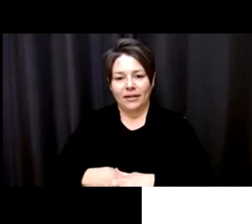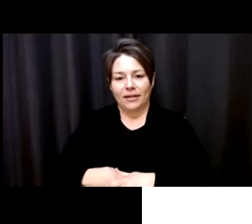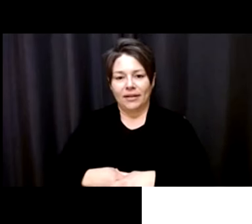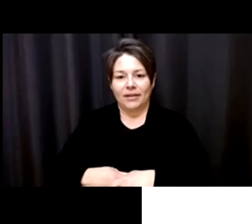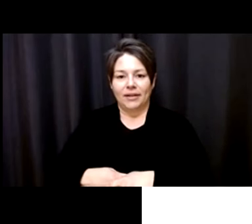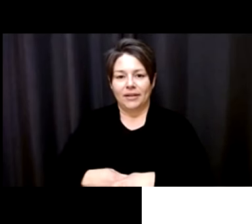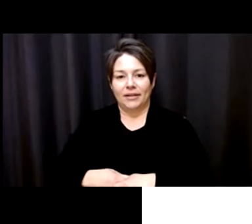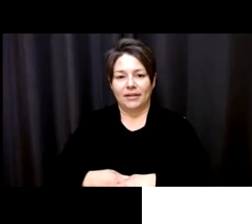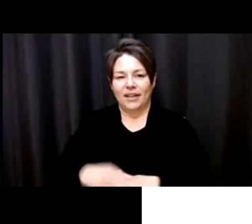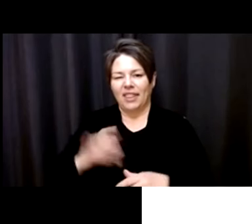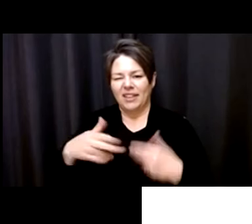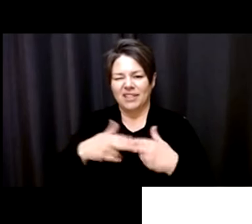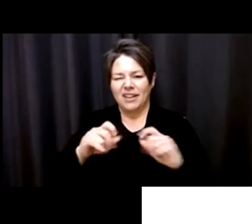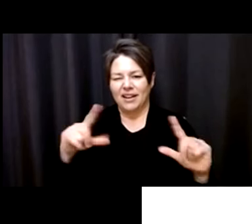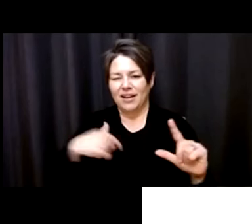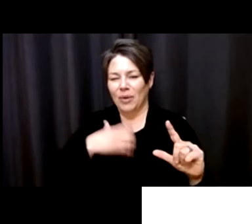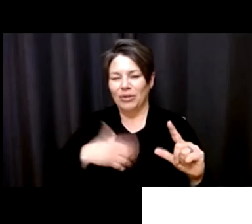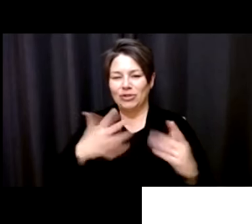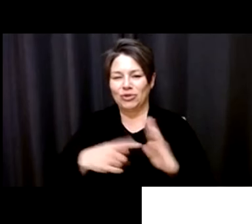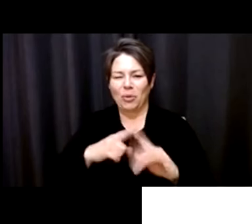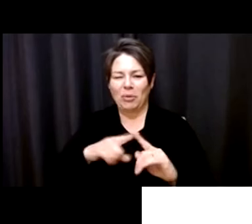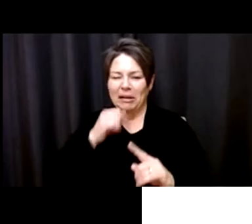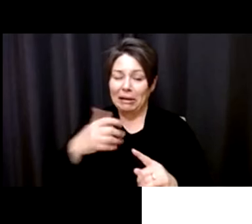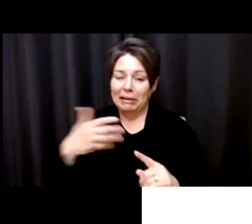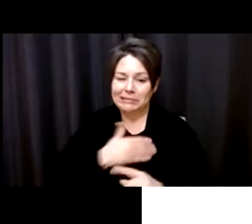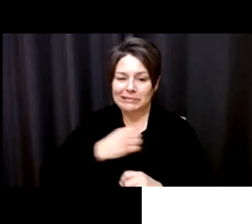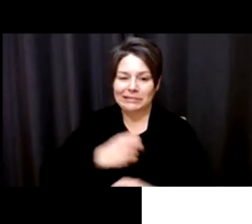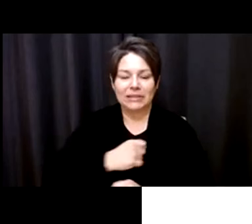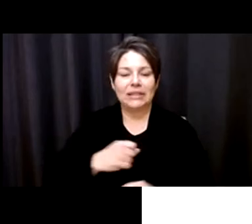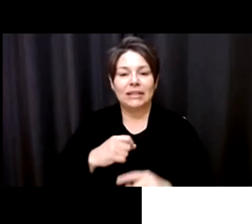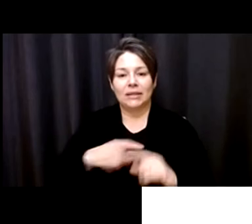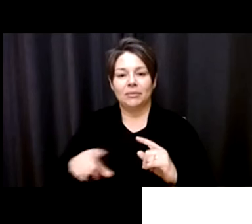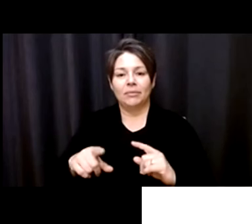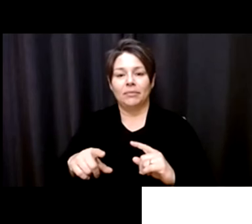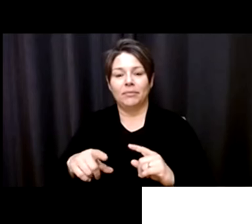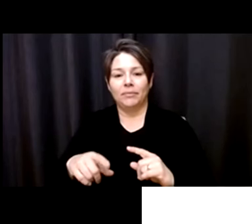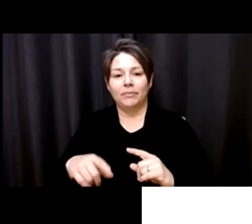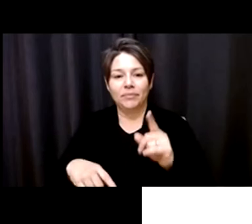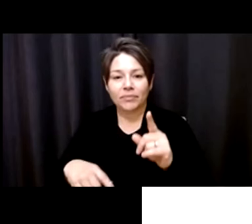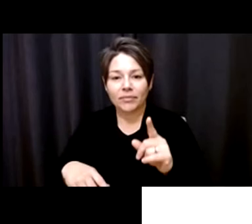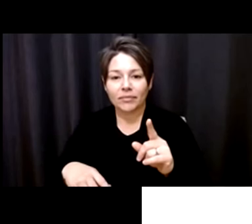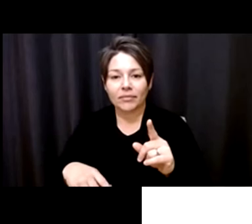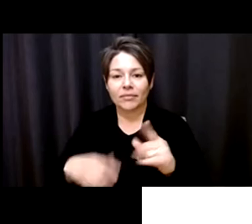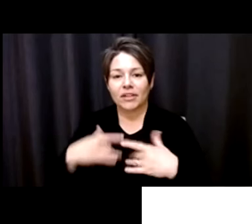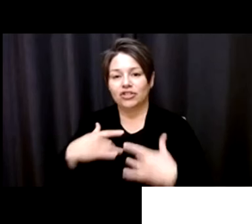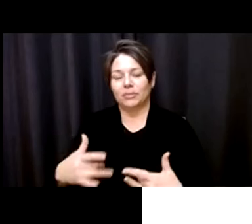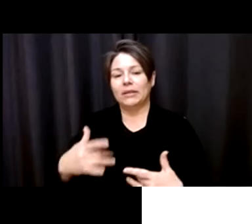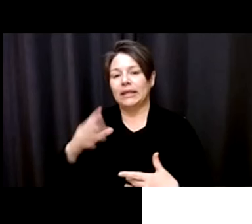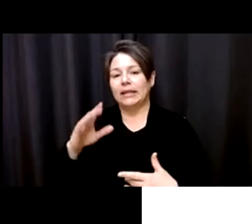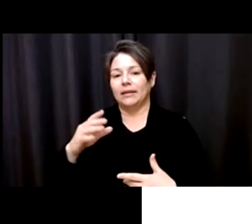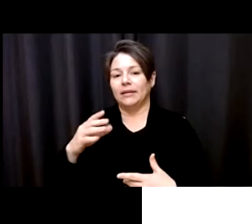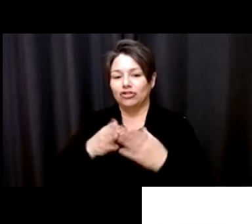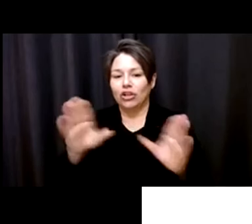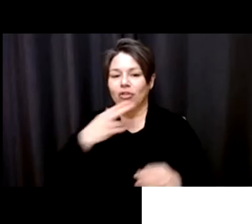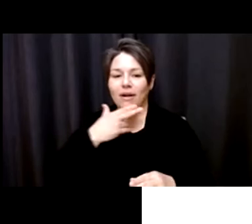the slide had shown, but it didn't. But but mostly Apis melliflora, the general honeybee.